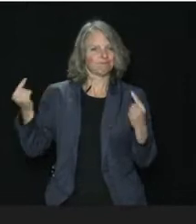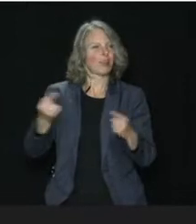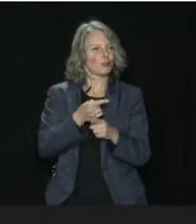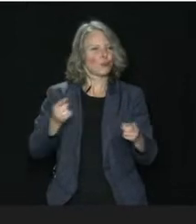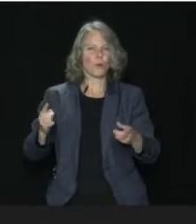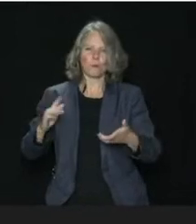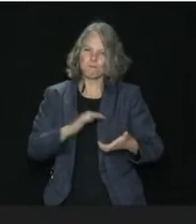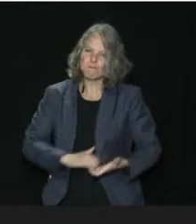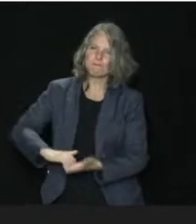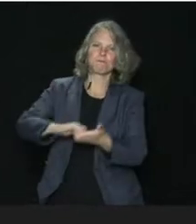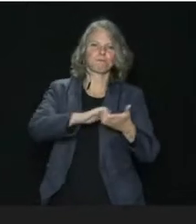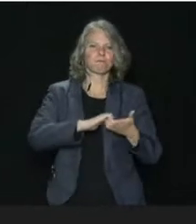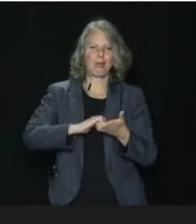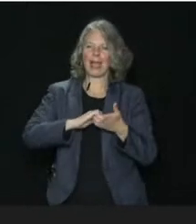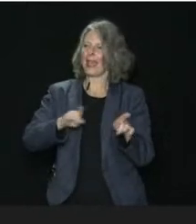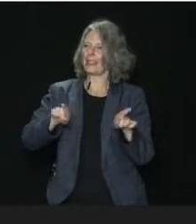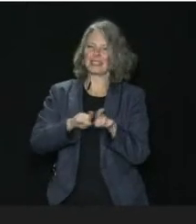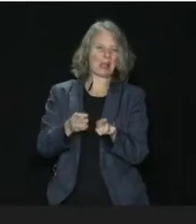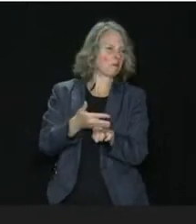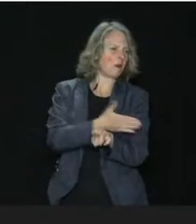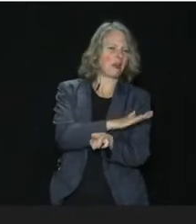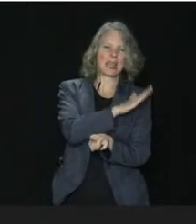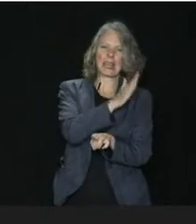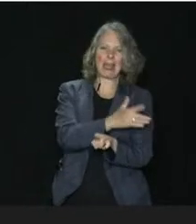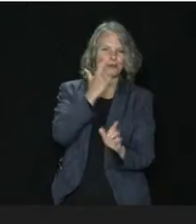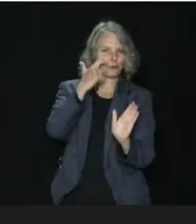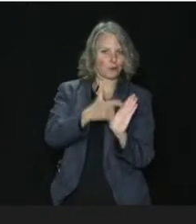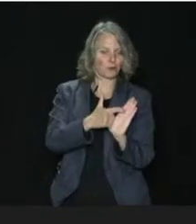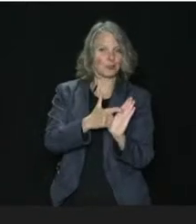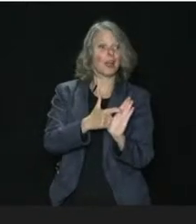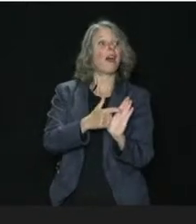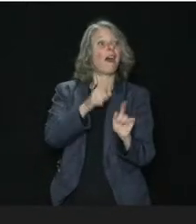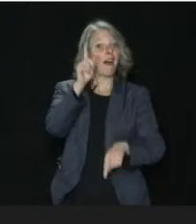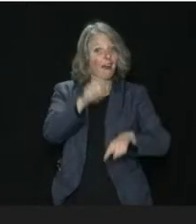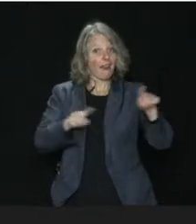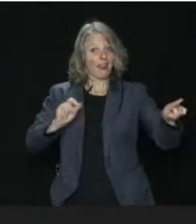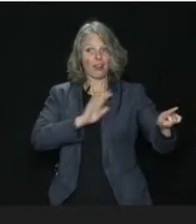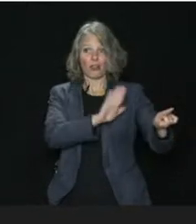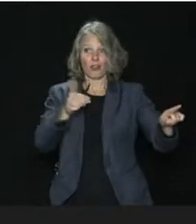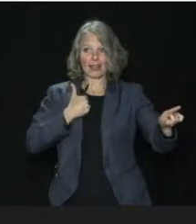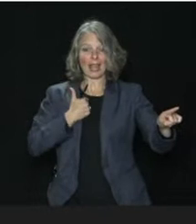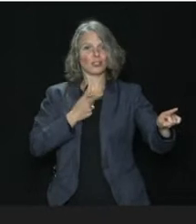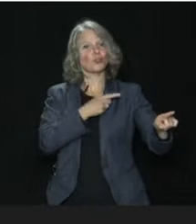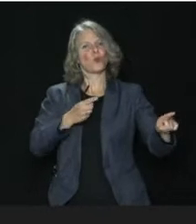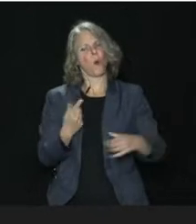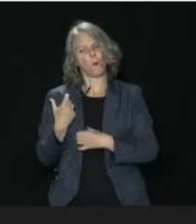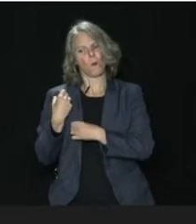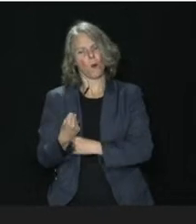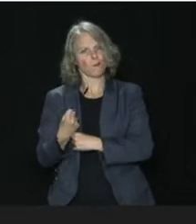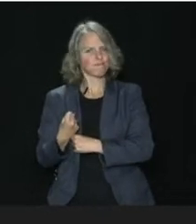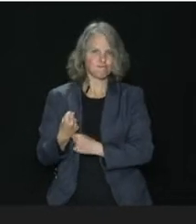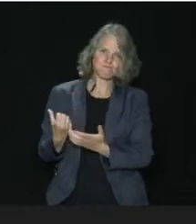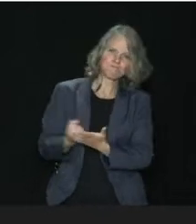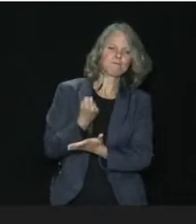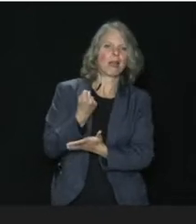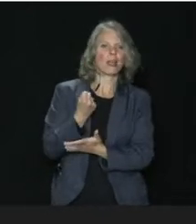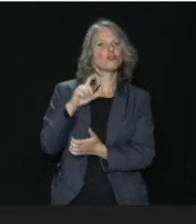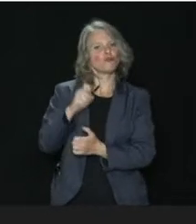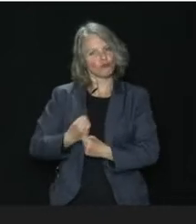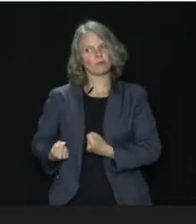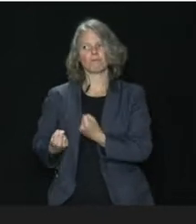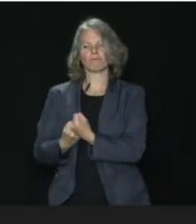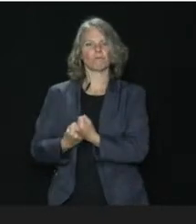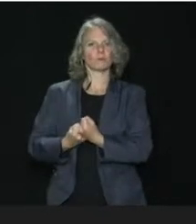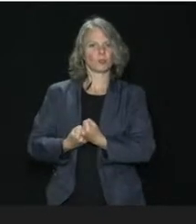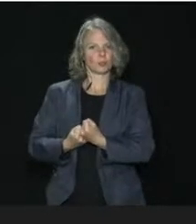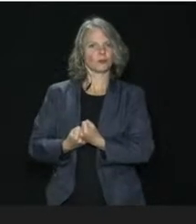Truly, diversity is our strength. And it's something we must always stand up for. There